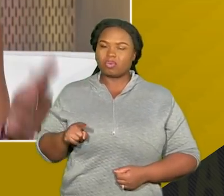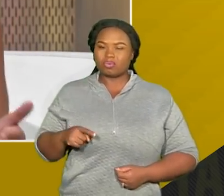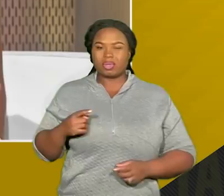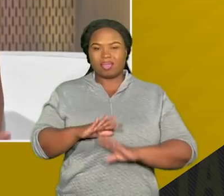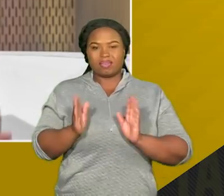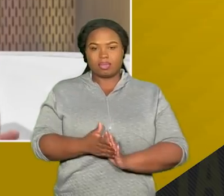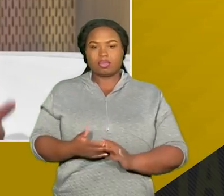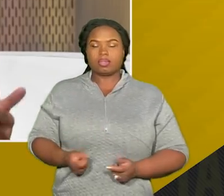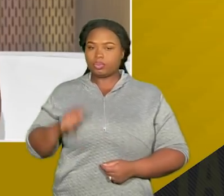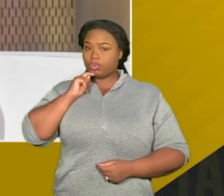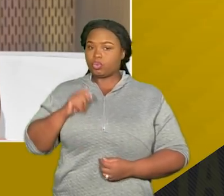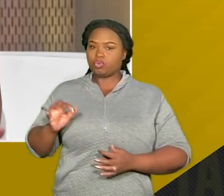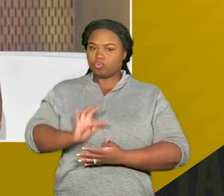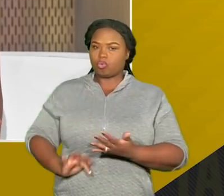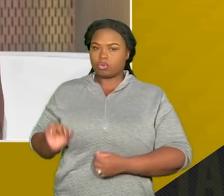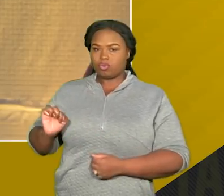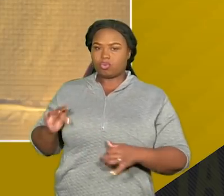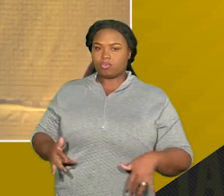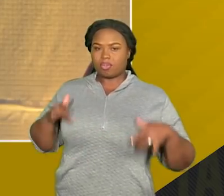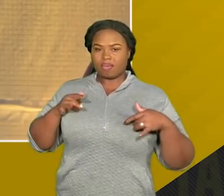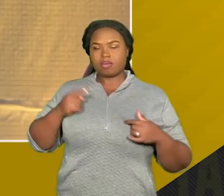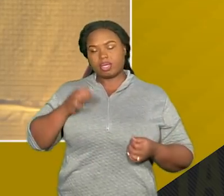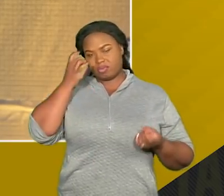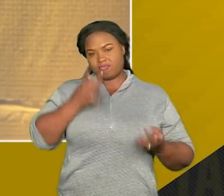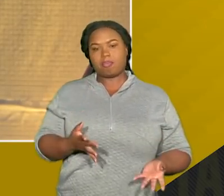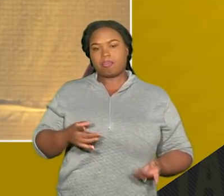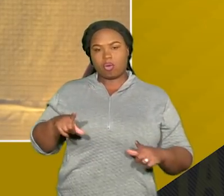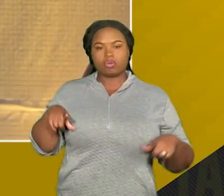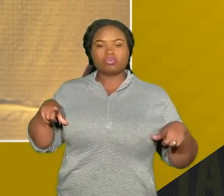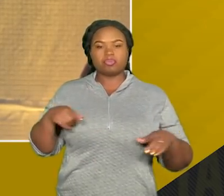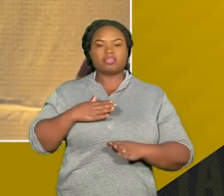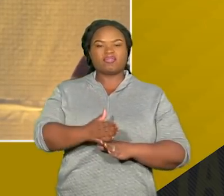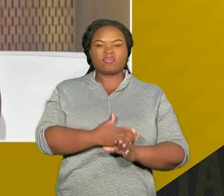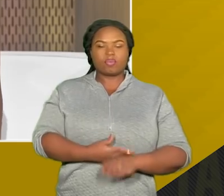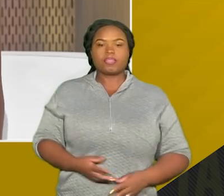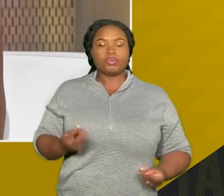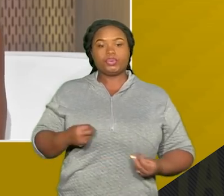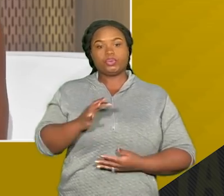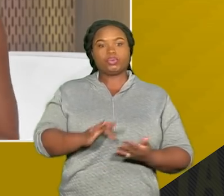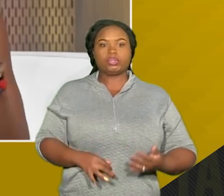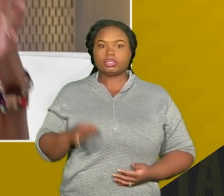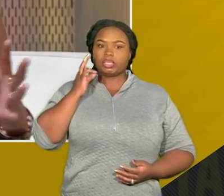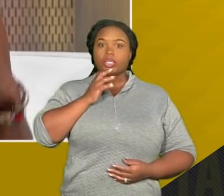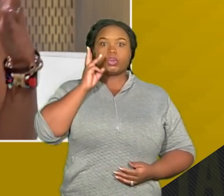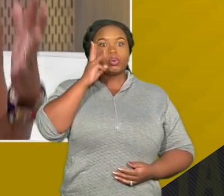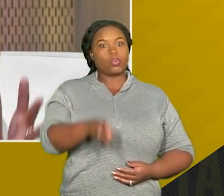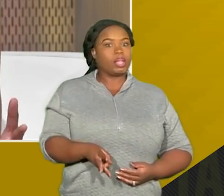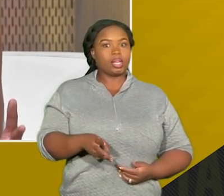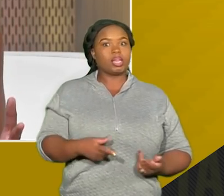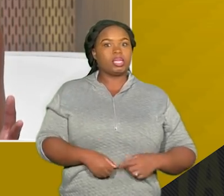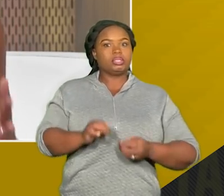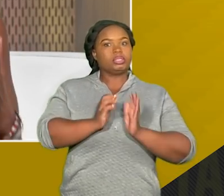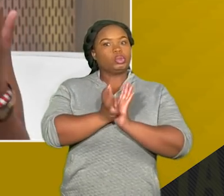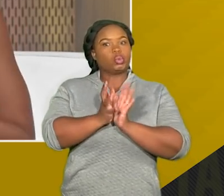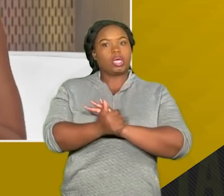what's already existing in your life currently. I'm not going to create a new story that's new to you and tell you that you're going to be a David Beckham in the next